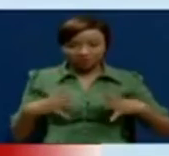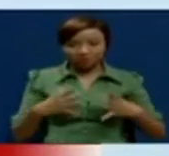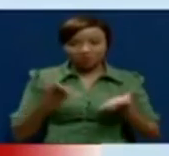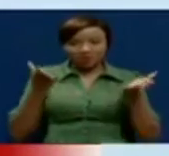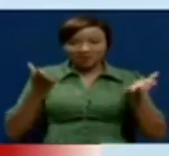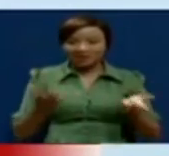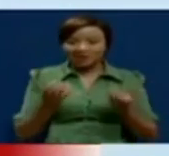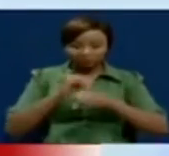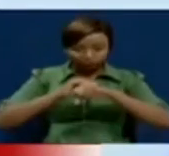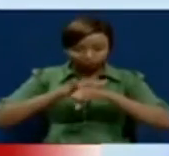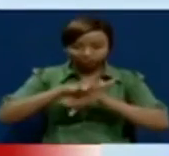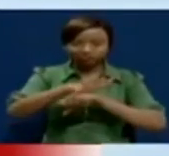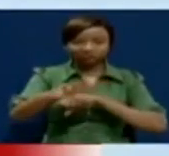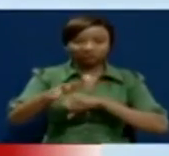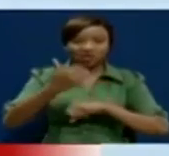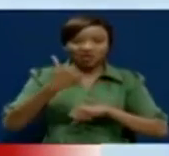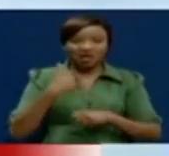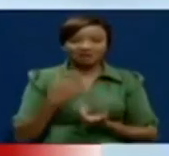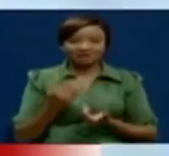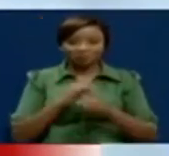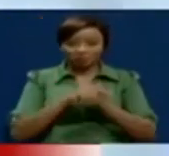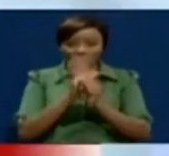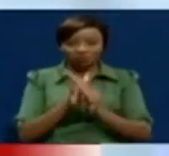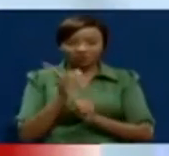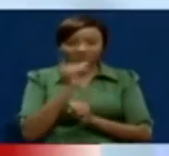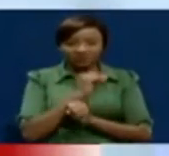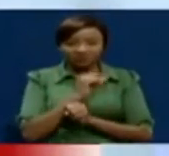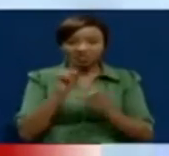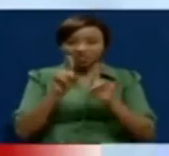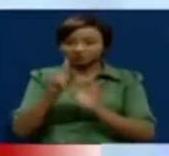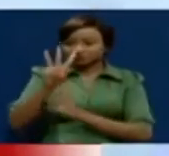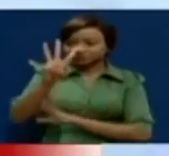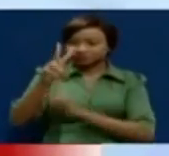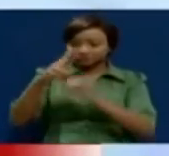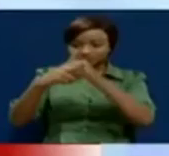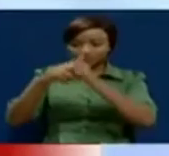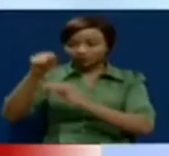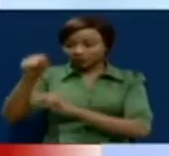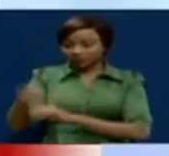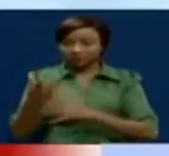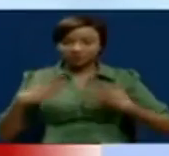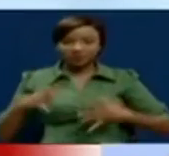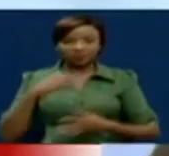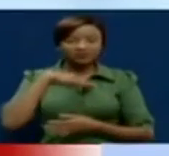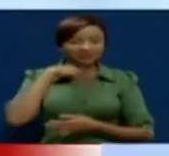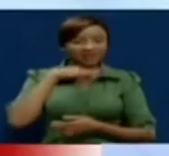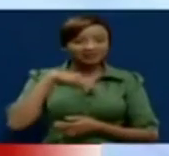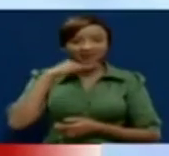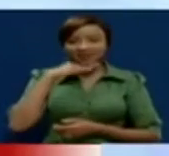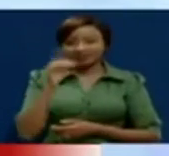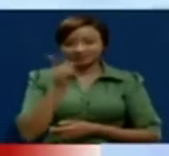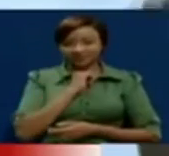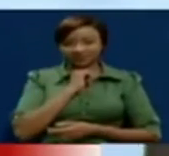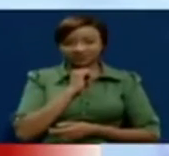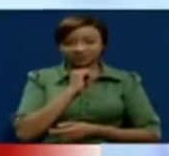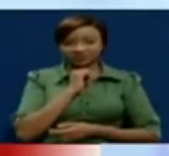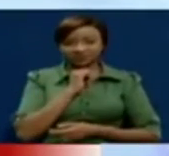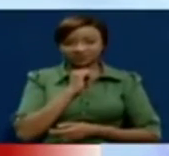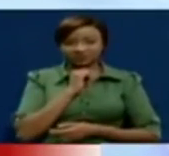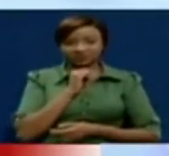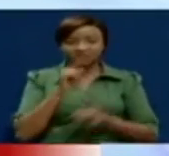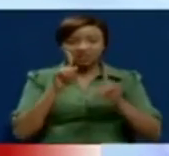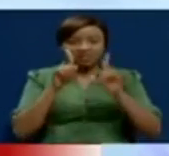far been infected, and 47,000 people have lost their lives. As we